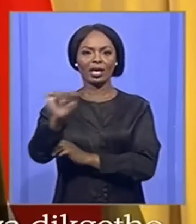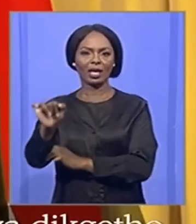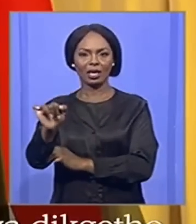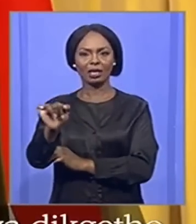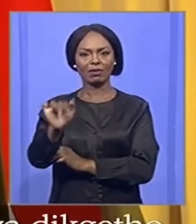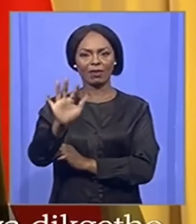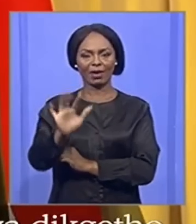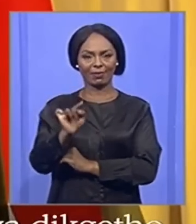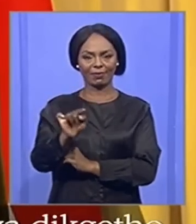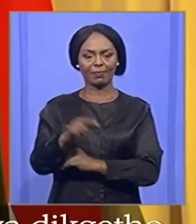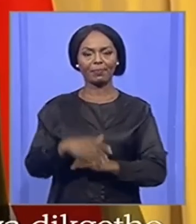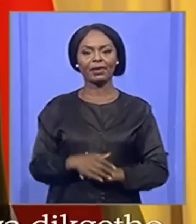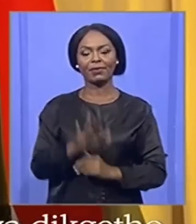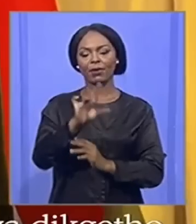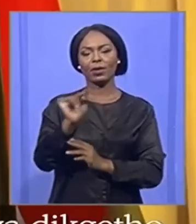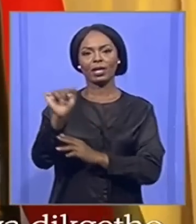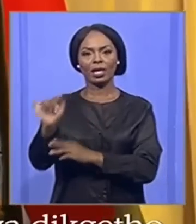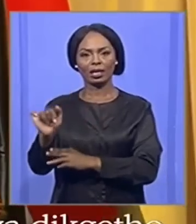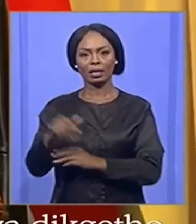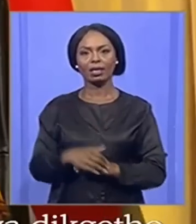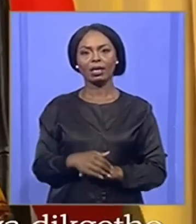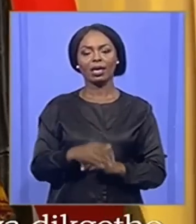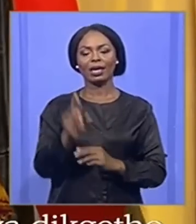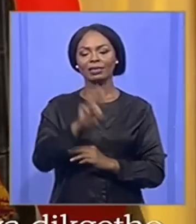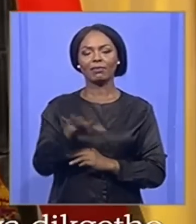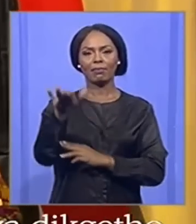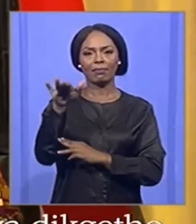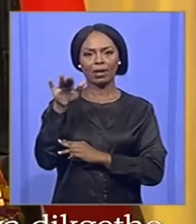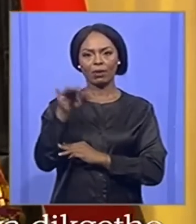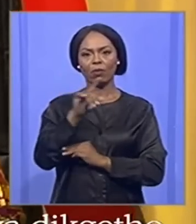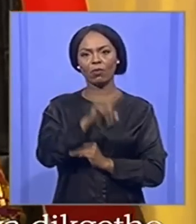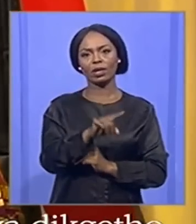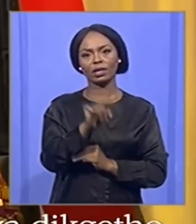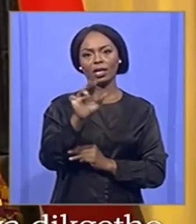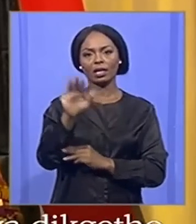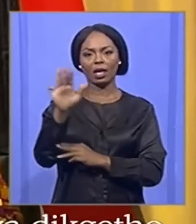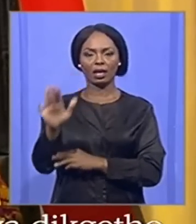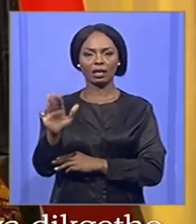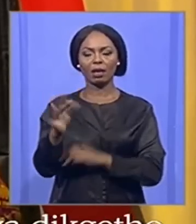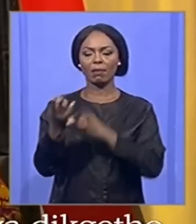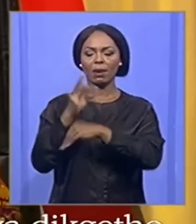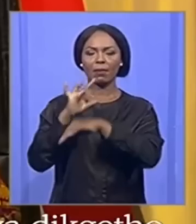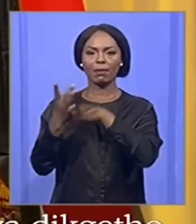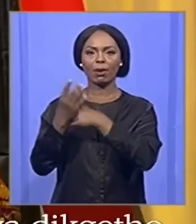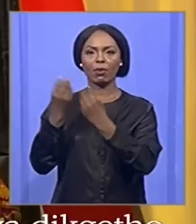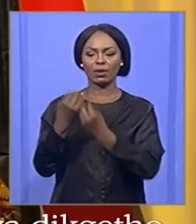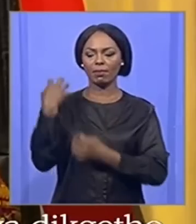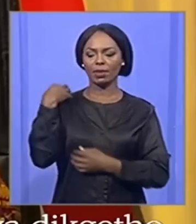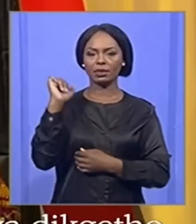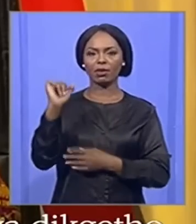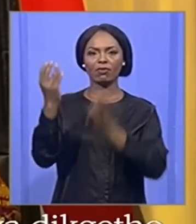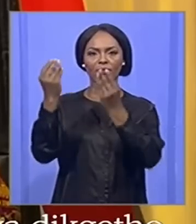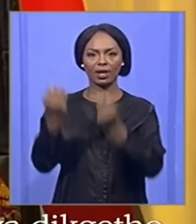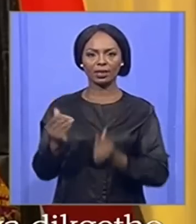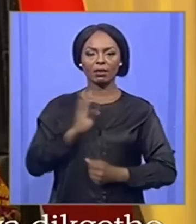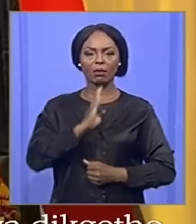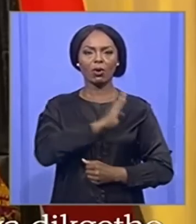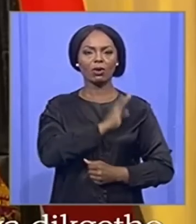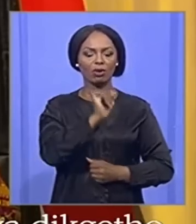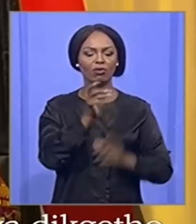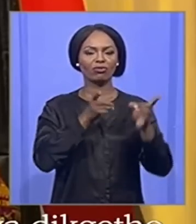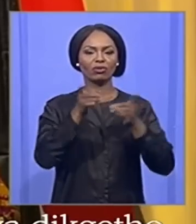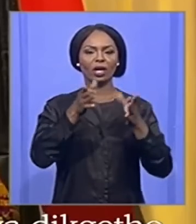African Reserve Bank Act of 1989, and after consultations with the Minister of Finance and the Board of Directors of the